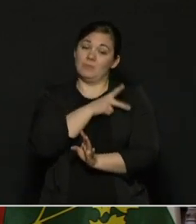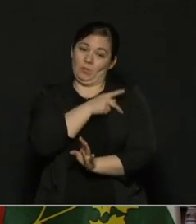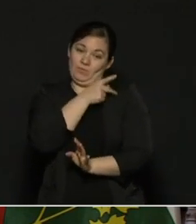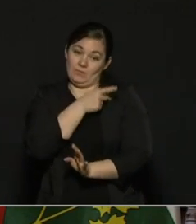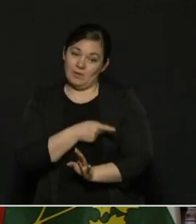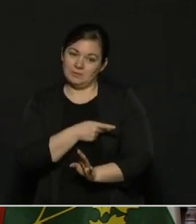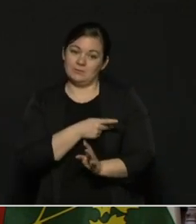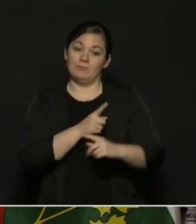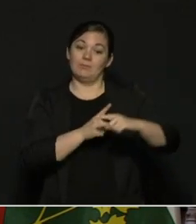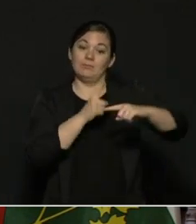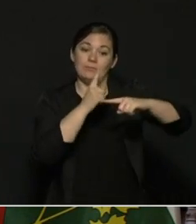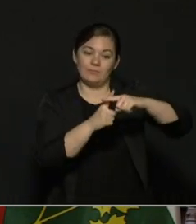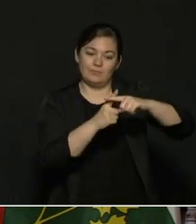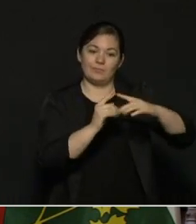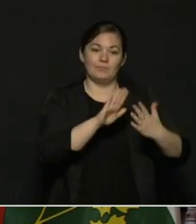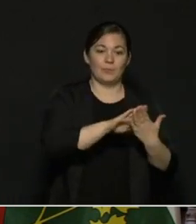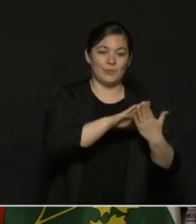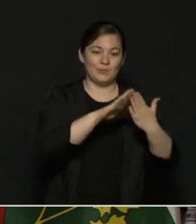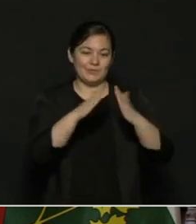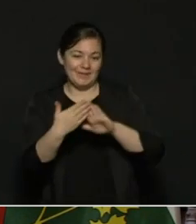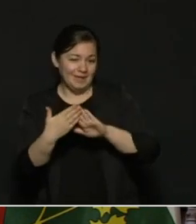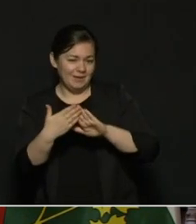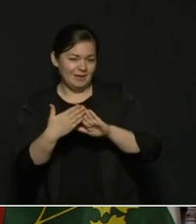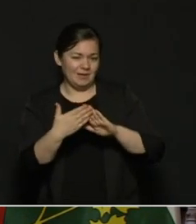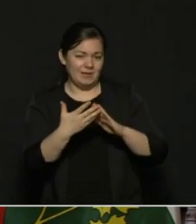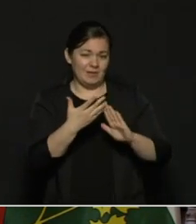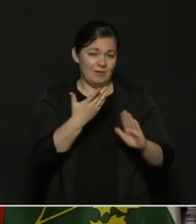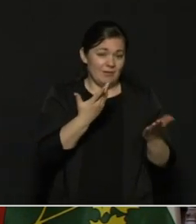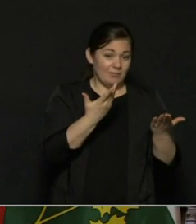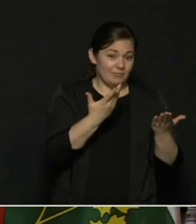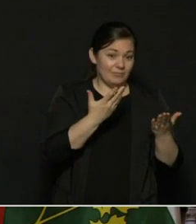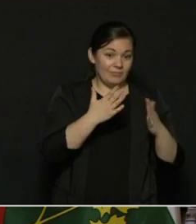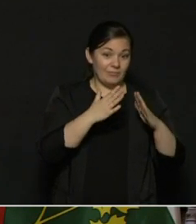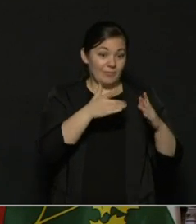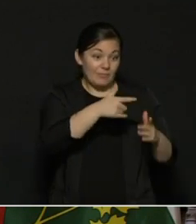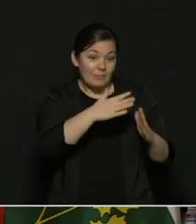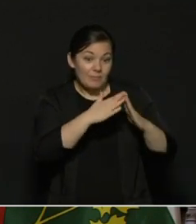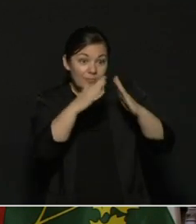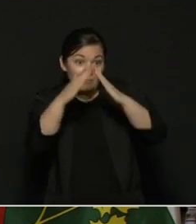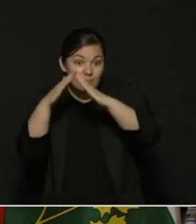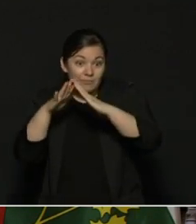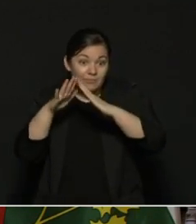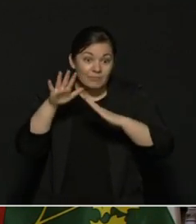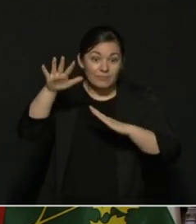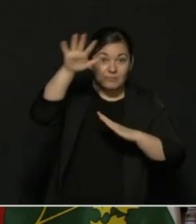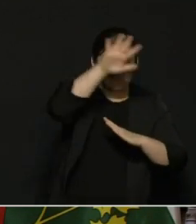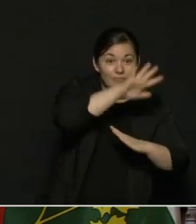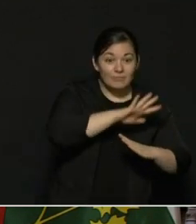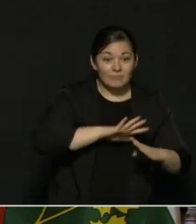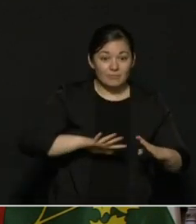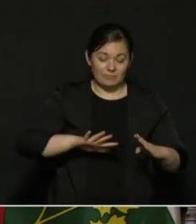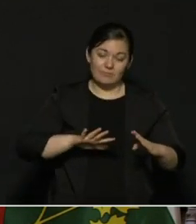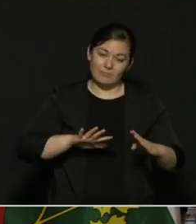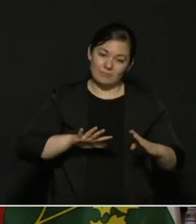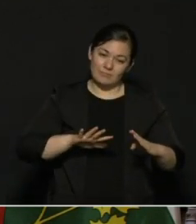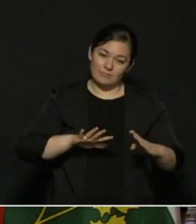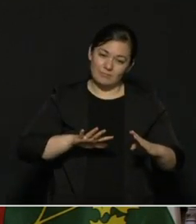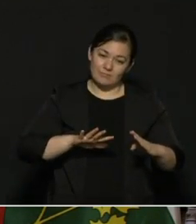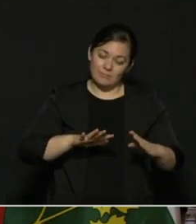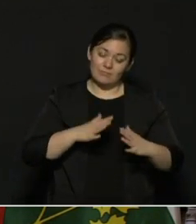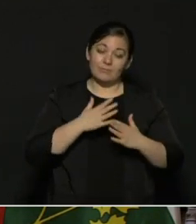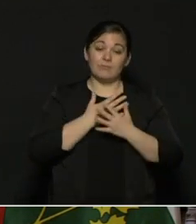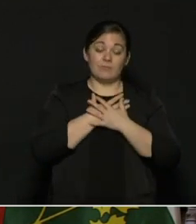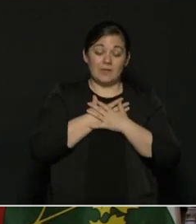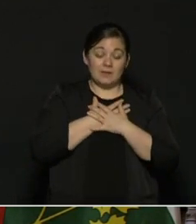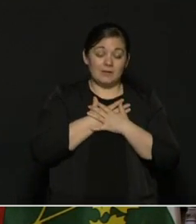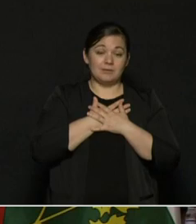and mayors and councils who have different concerns from different areas in that matter there. My position in there